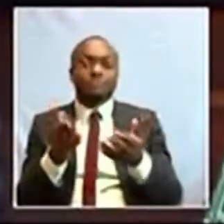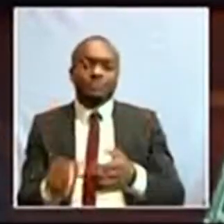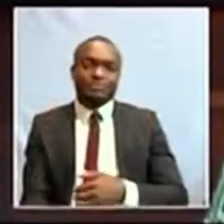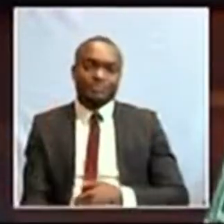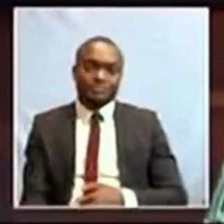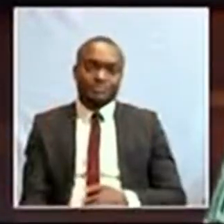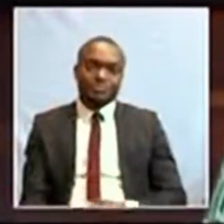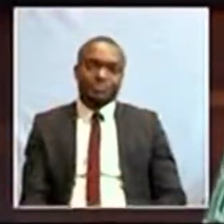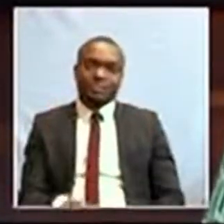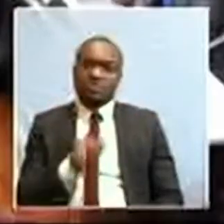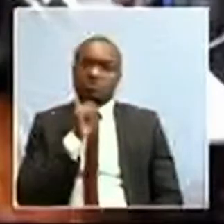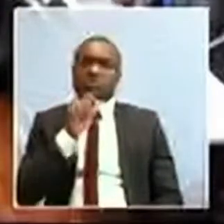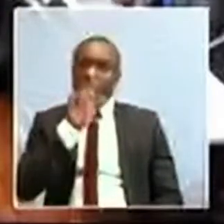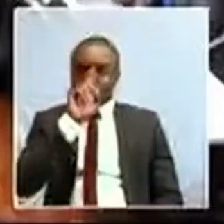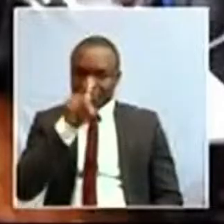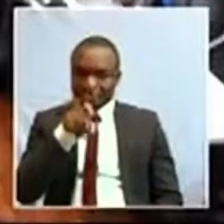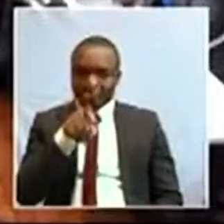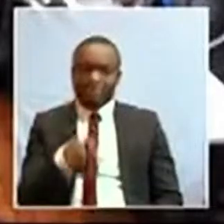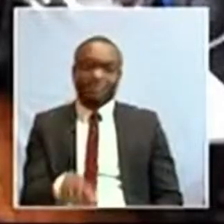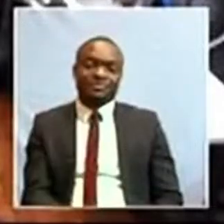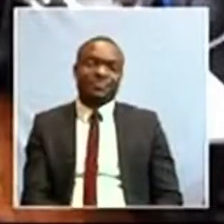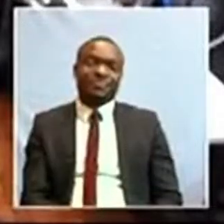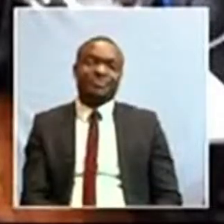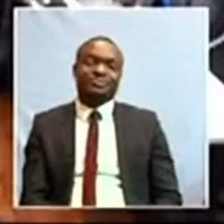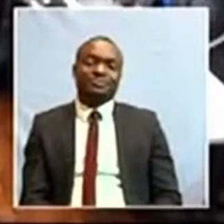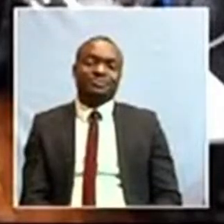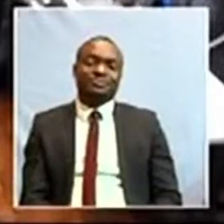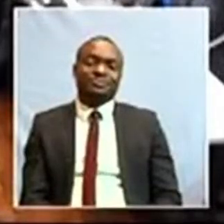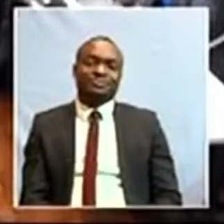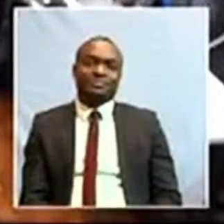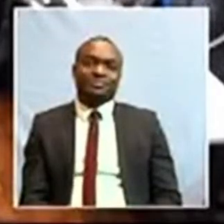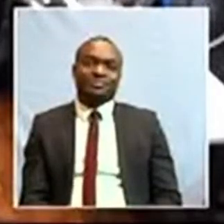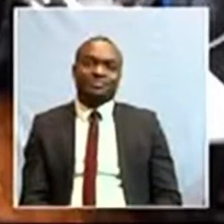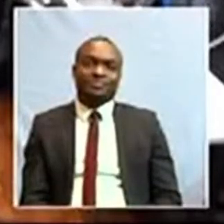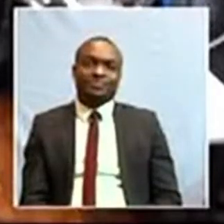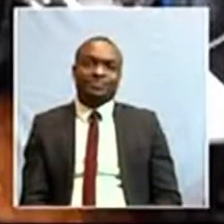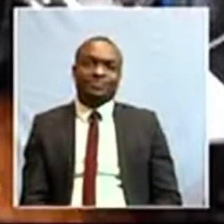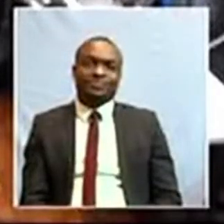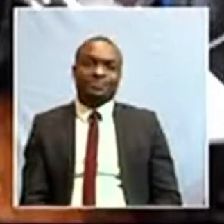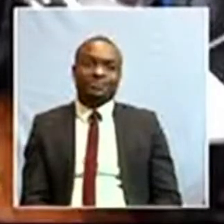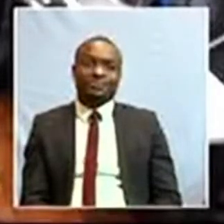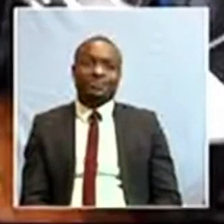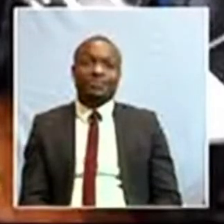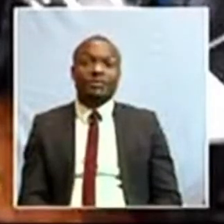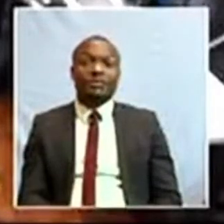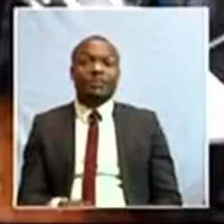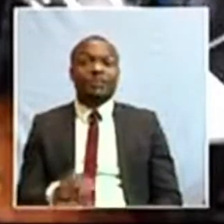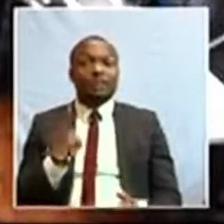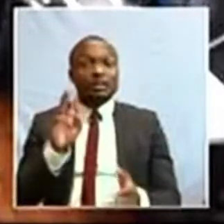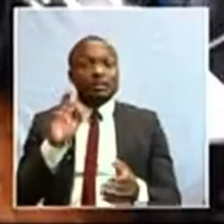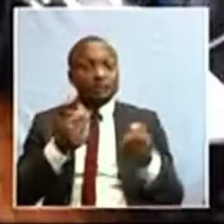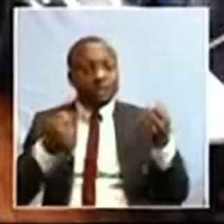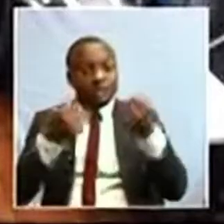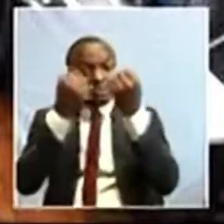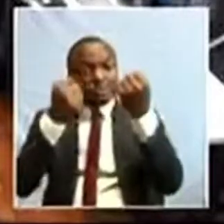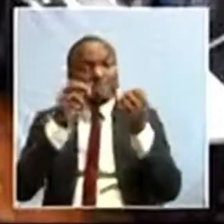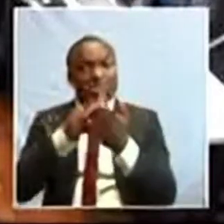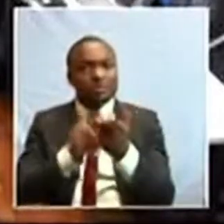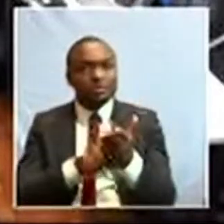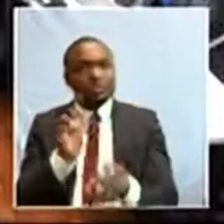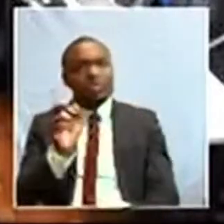It was not insured. What? Where is the accident report?